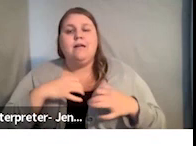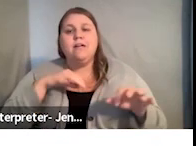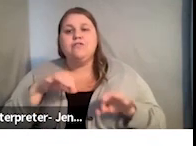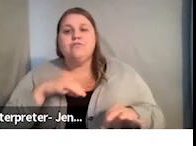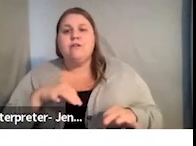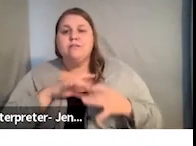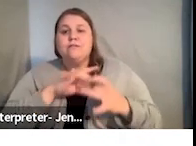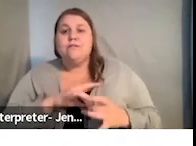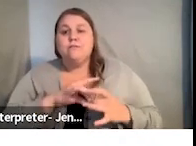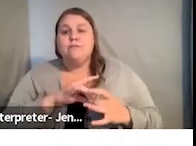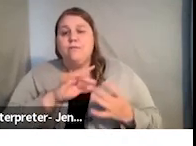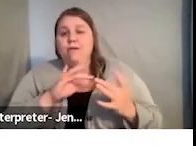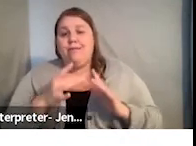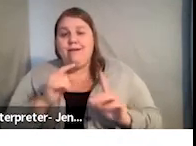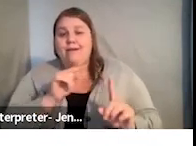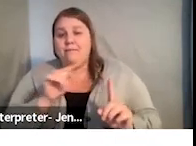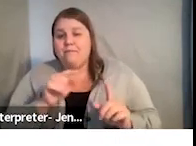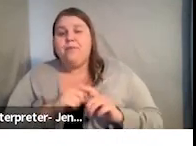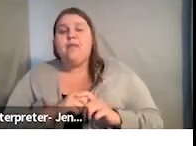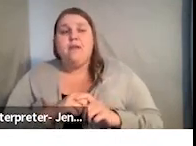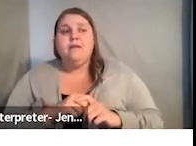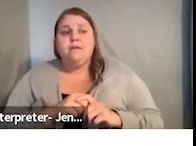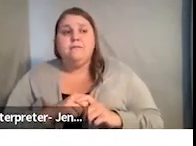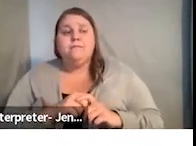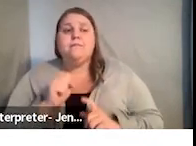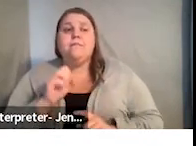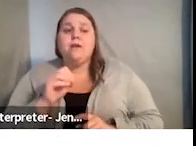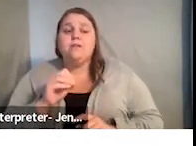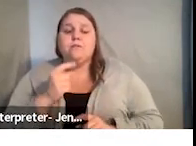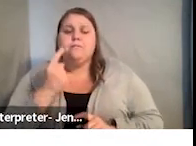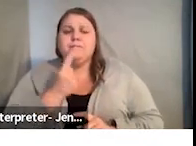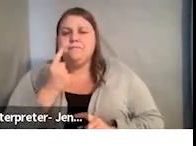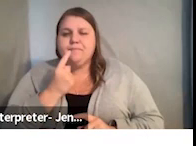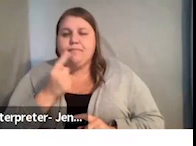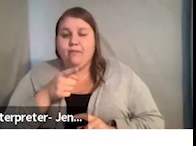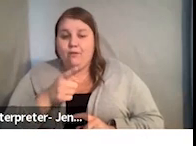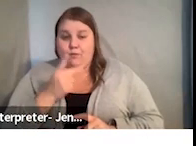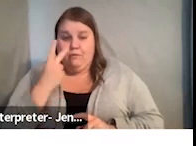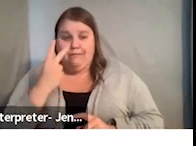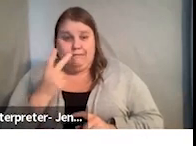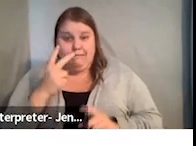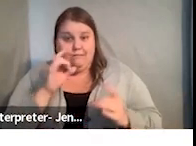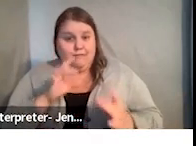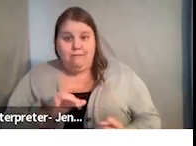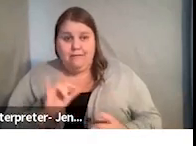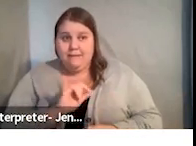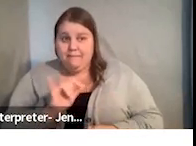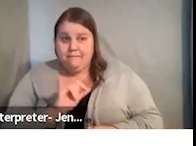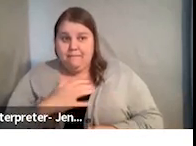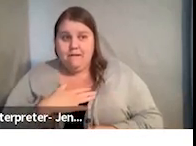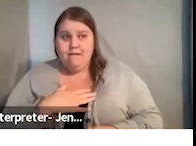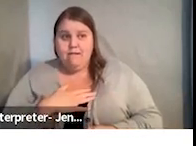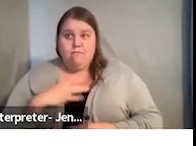instructions online. So I was curious if you've been receiving that same feedback and if